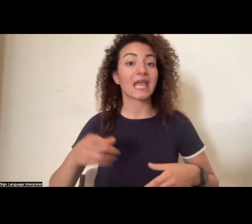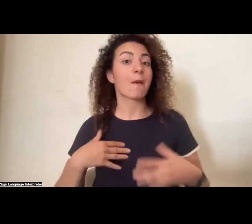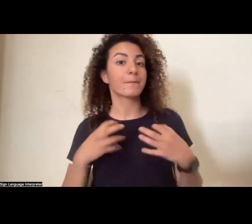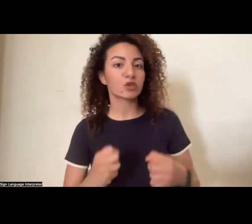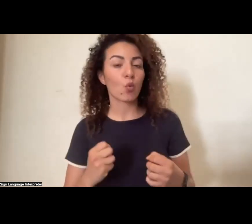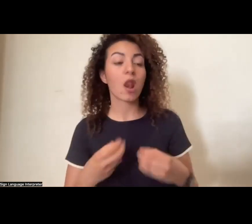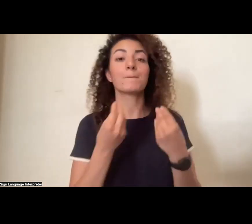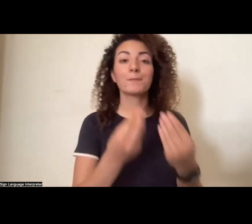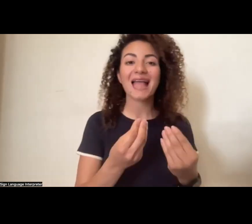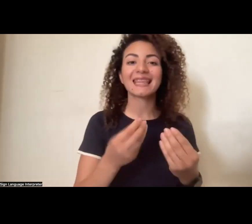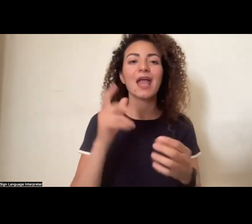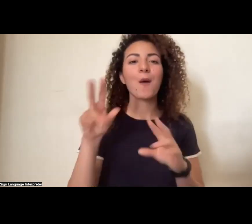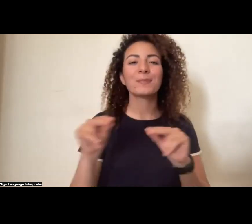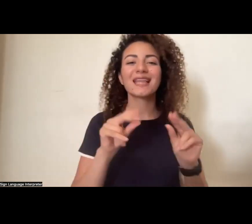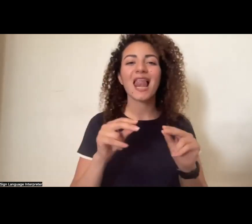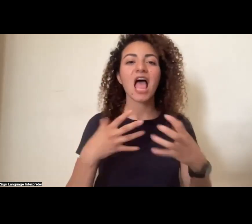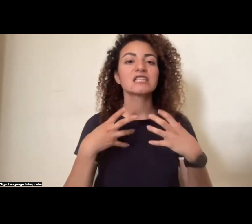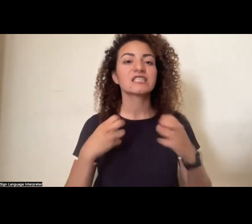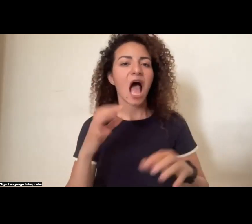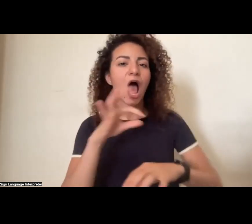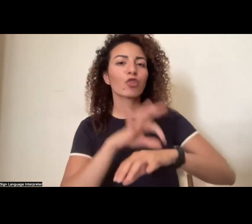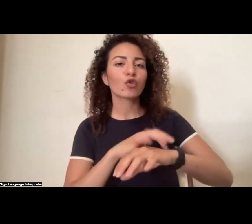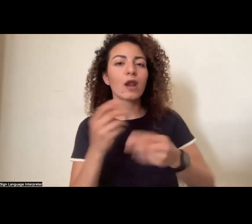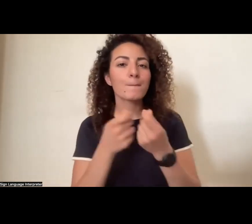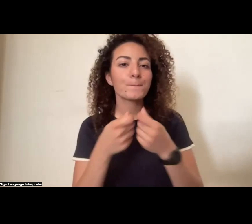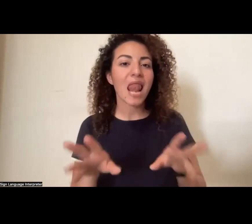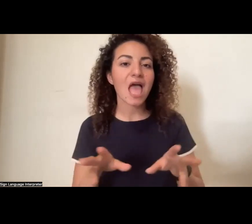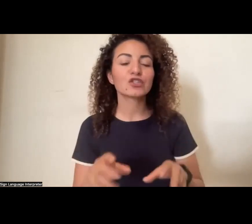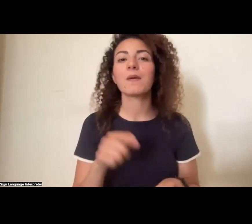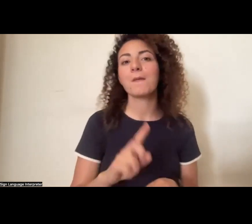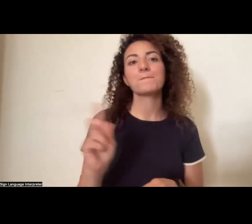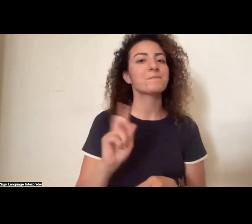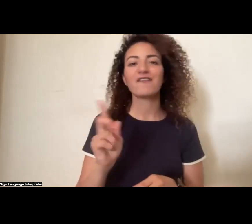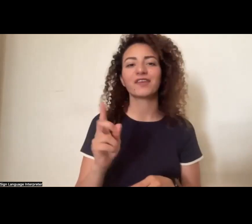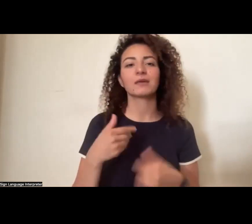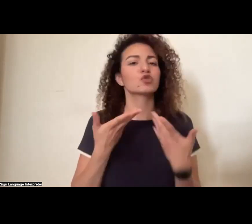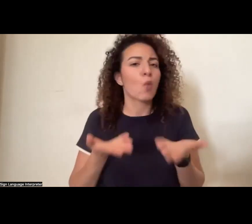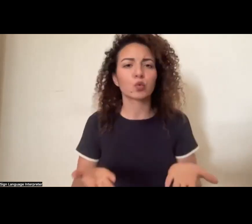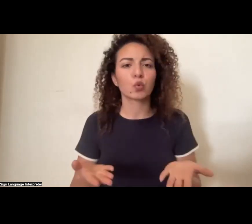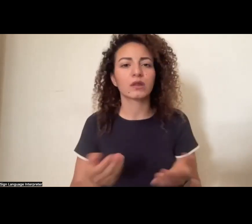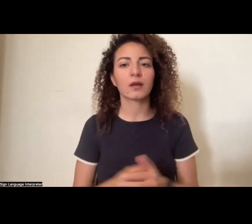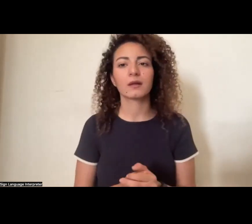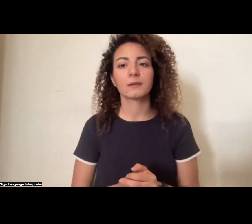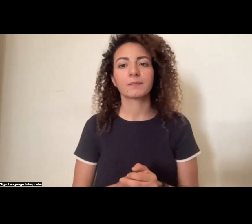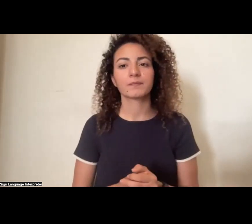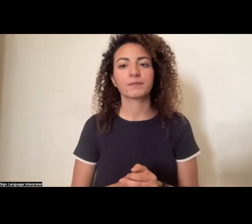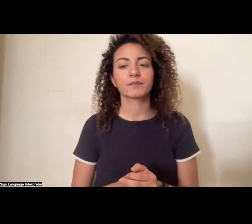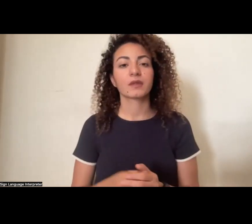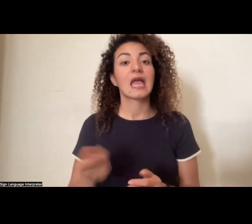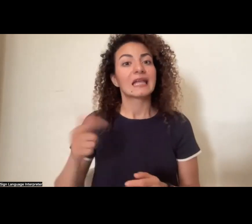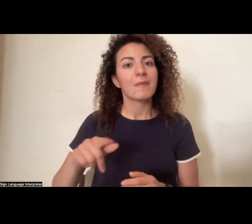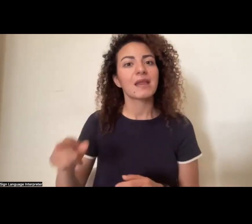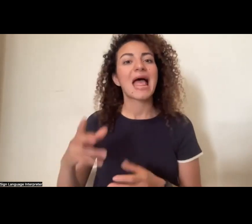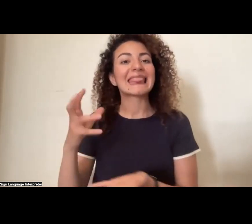you are to speak about private insurance, private insurances also do not cover. Private insurances do not cover chronic diseases, do